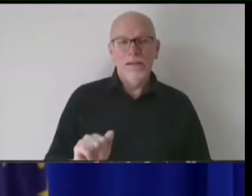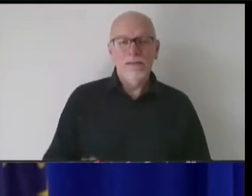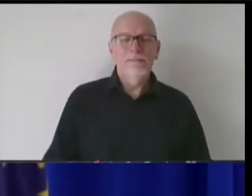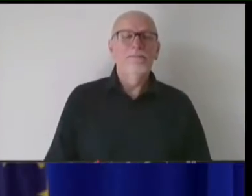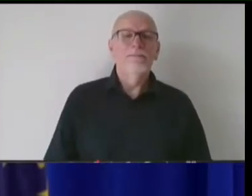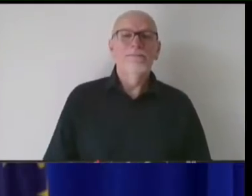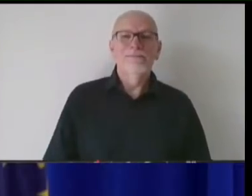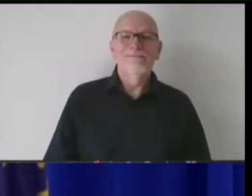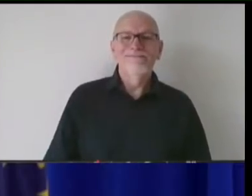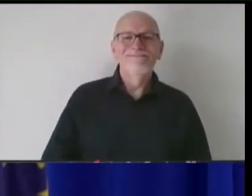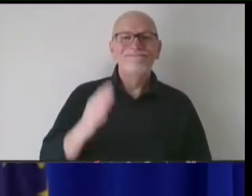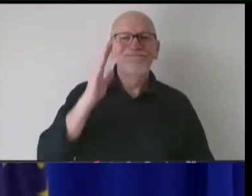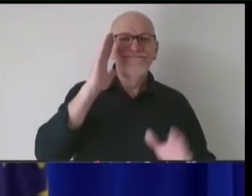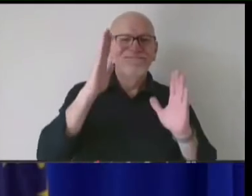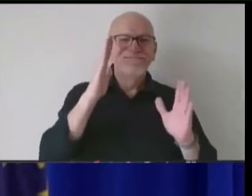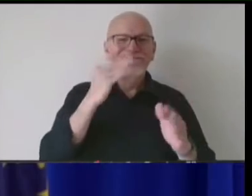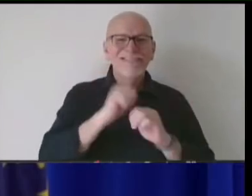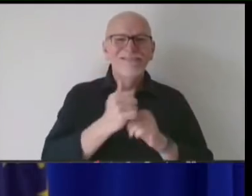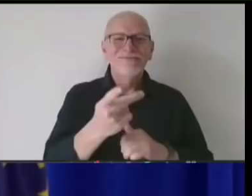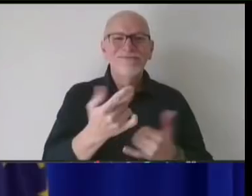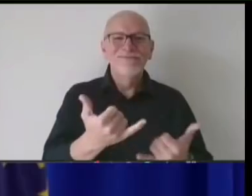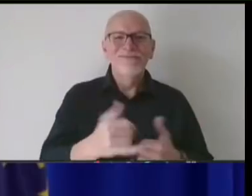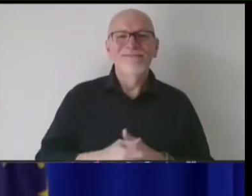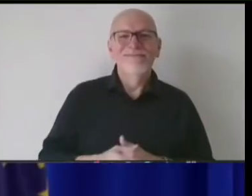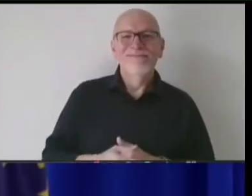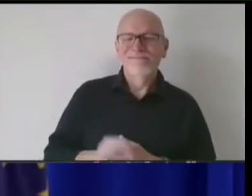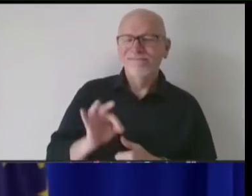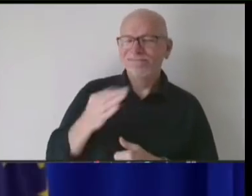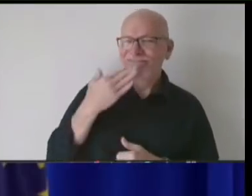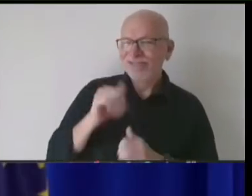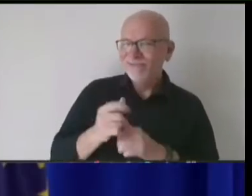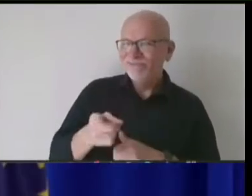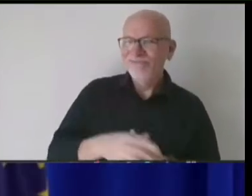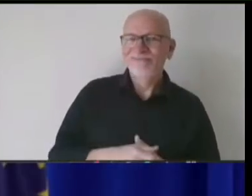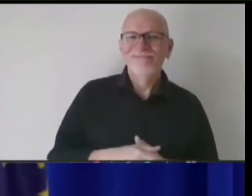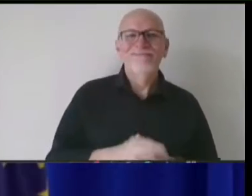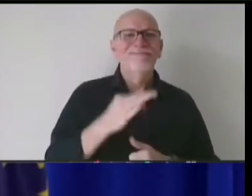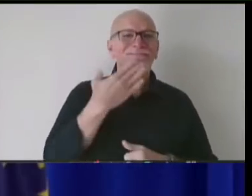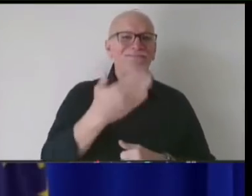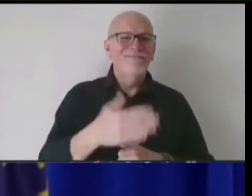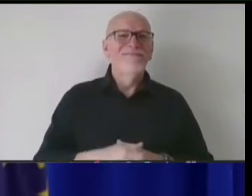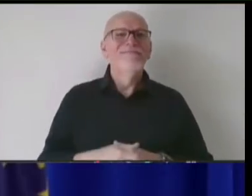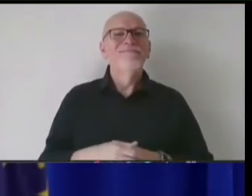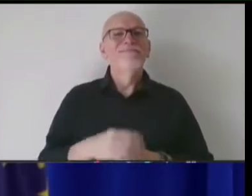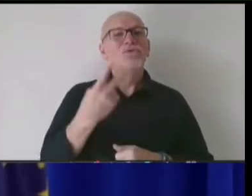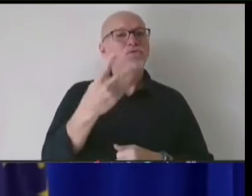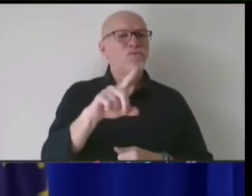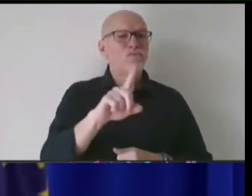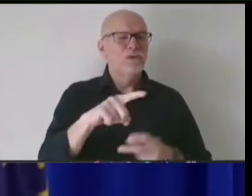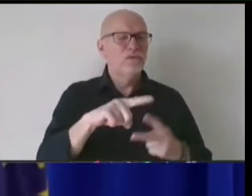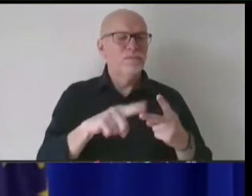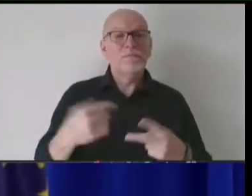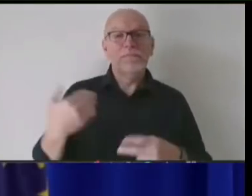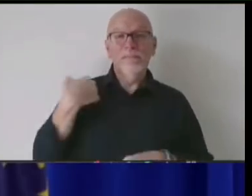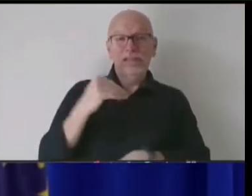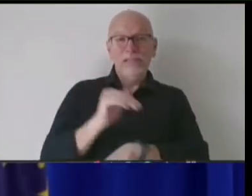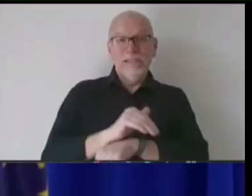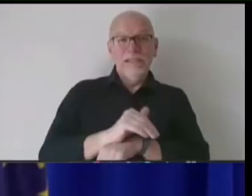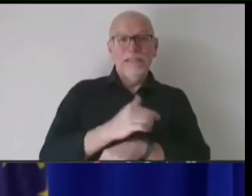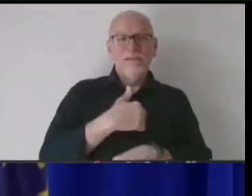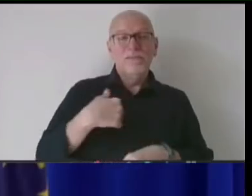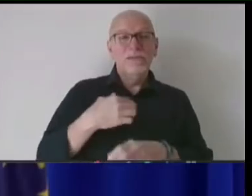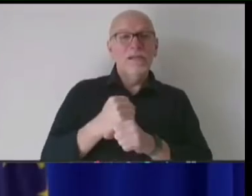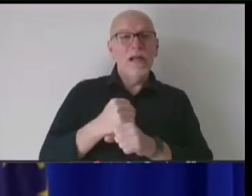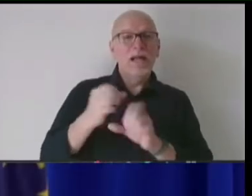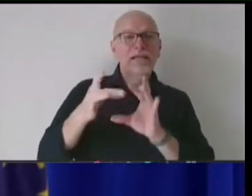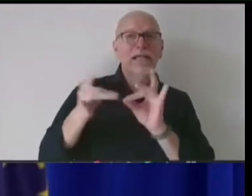Good afternoon. How are you two doing today? Doing well, thank you. How are you? Good. Two questions for you. Last night, we got a